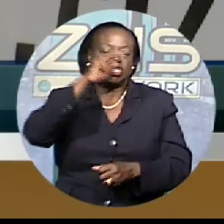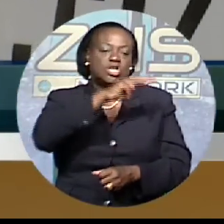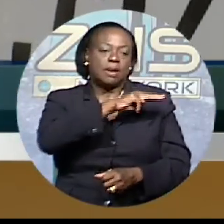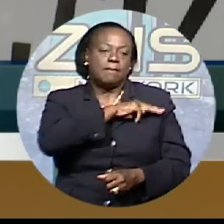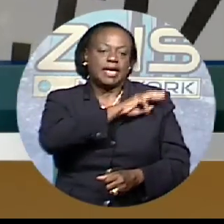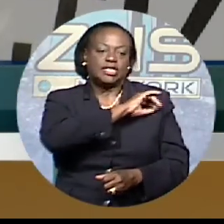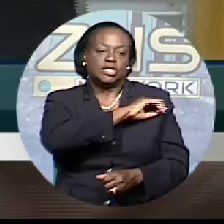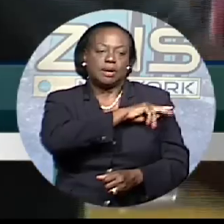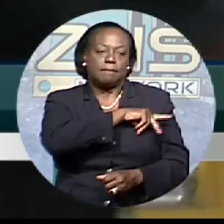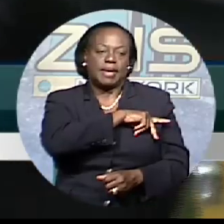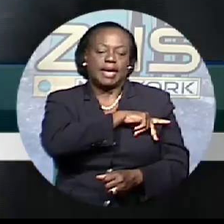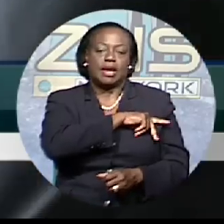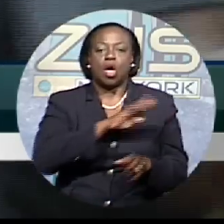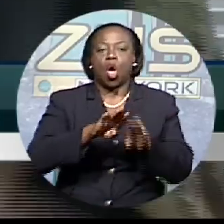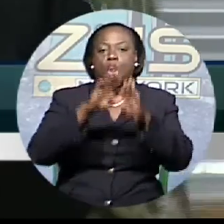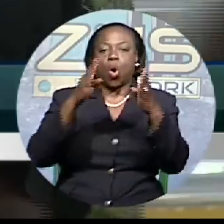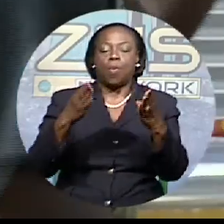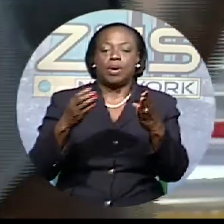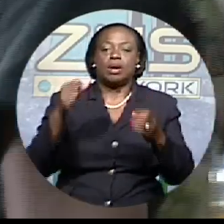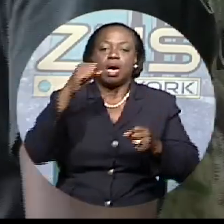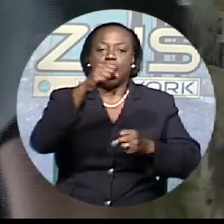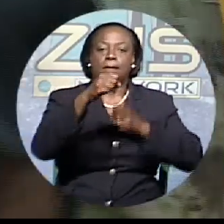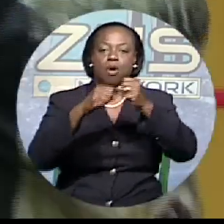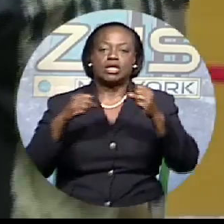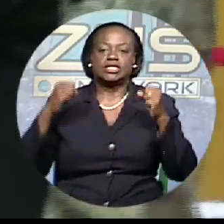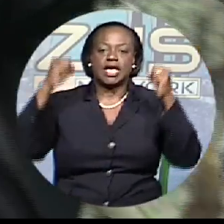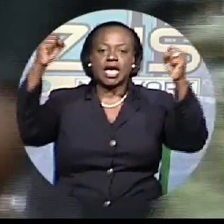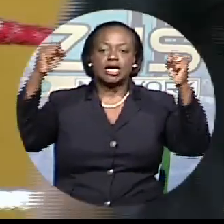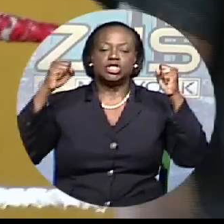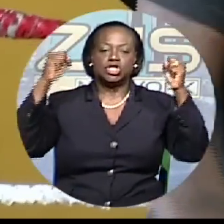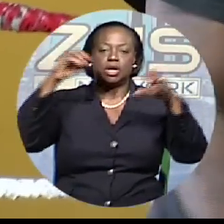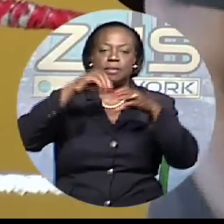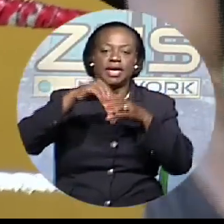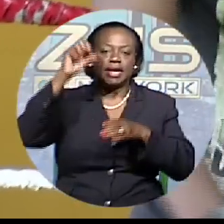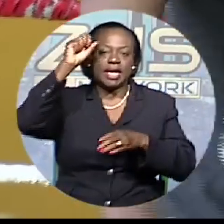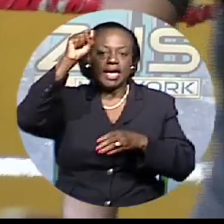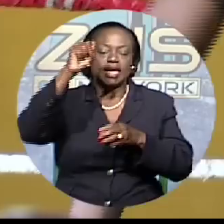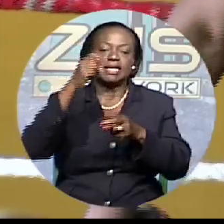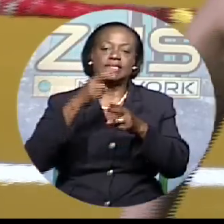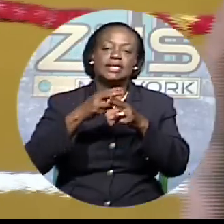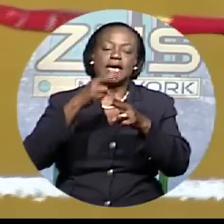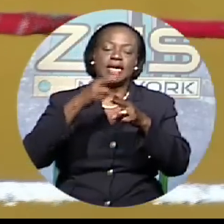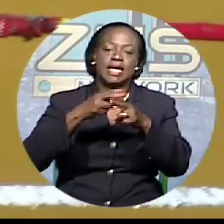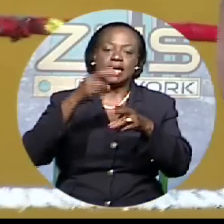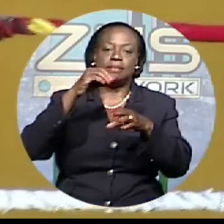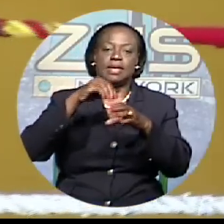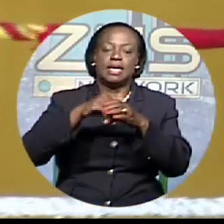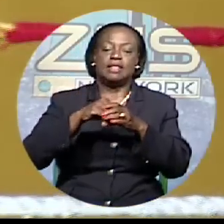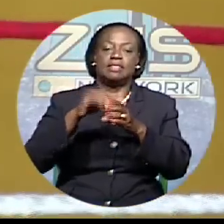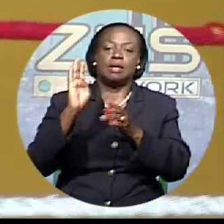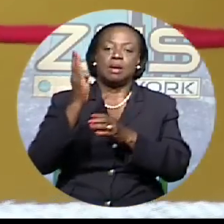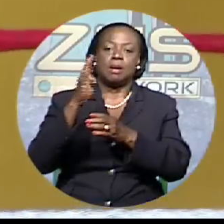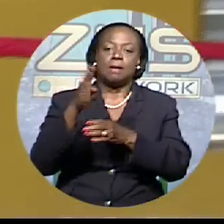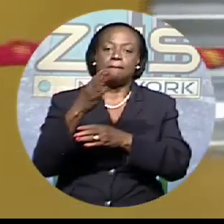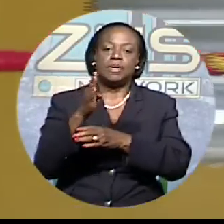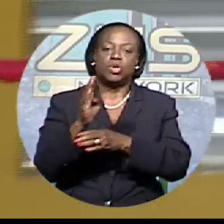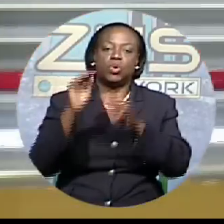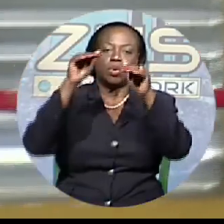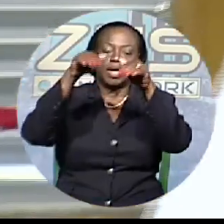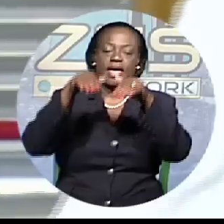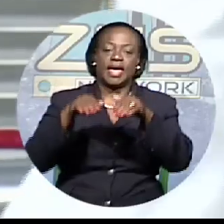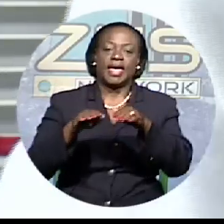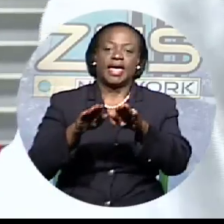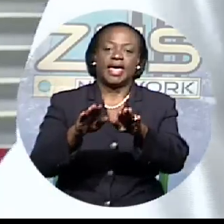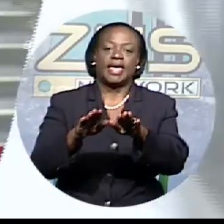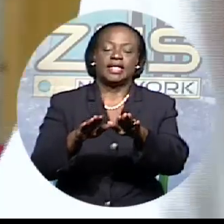boxing gym in his name. Major took over the old amateur boxing workout facility in the Blue Hills Sporting Complex and put his own twist and